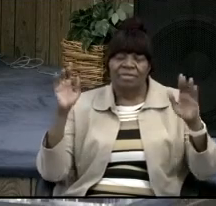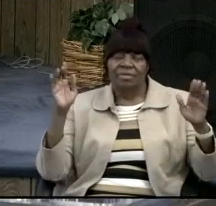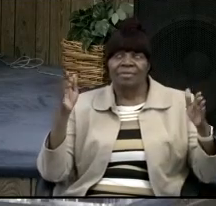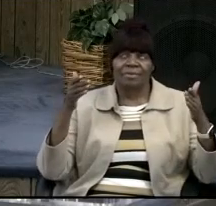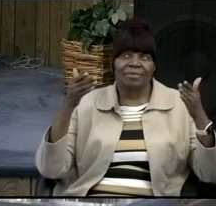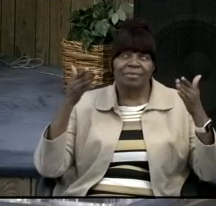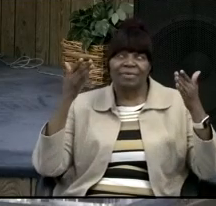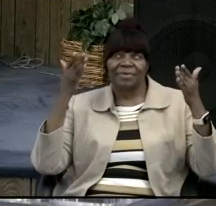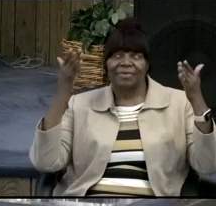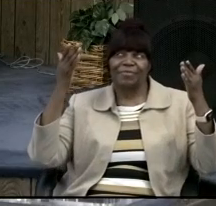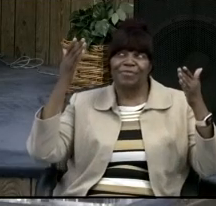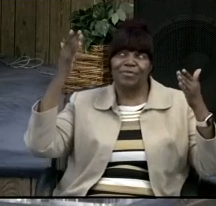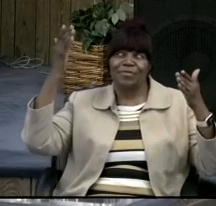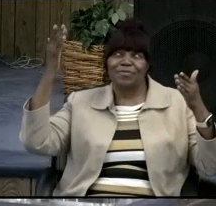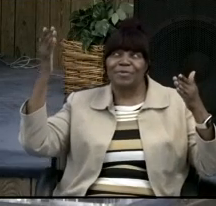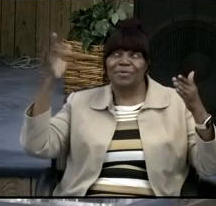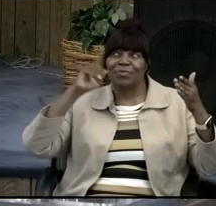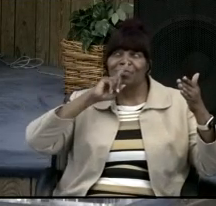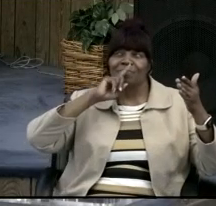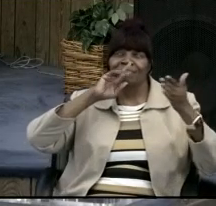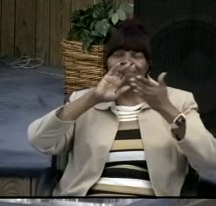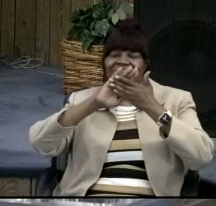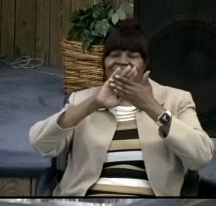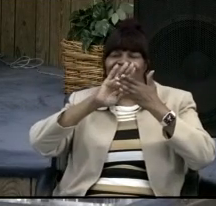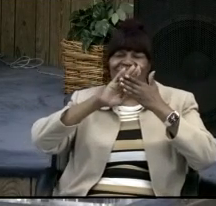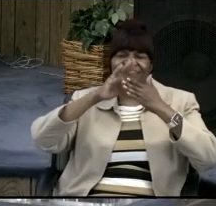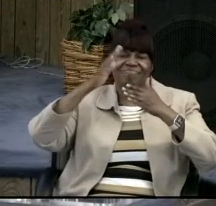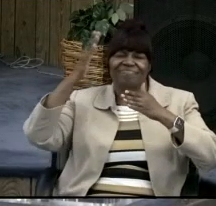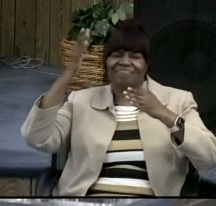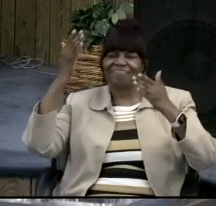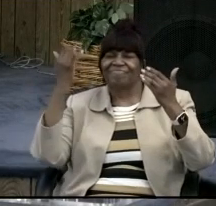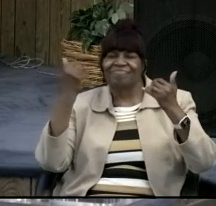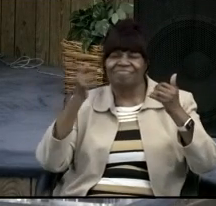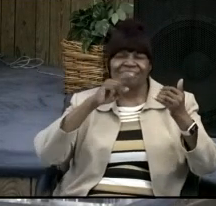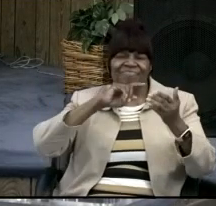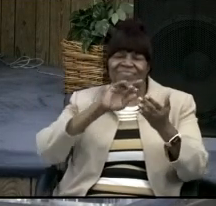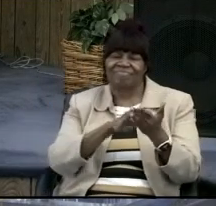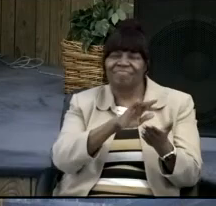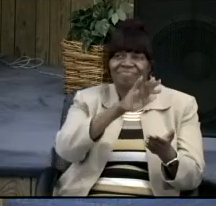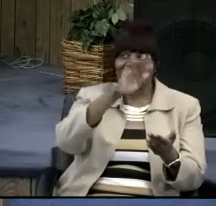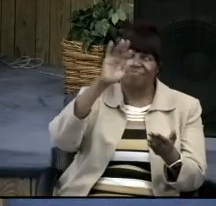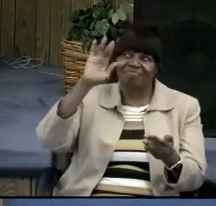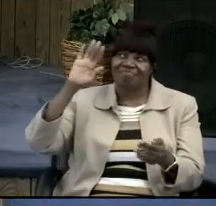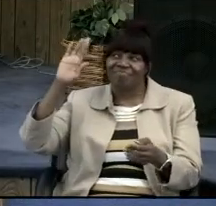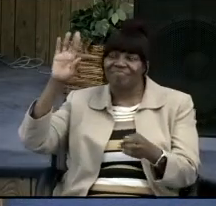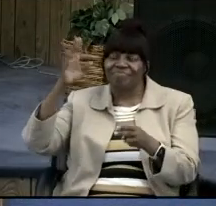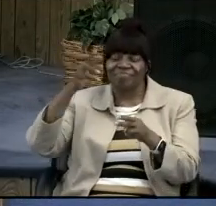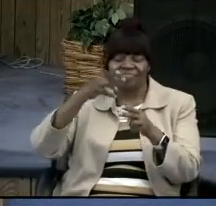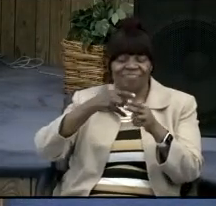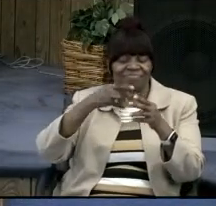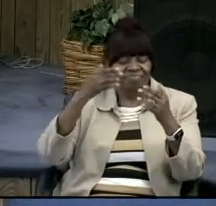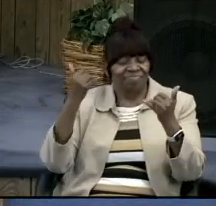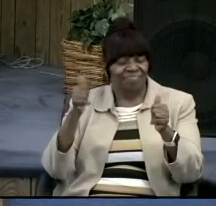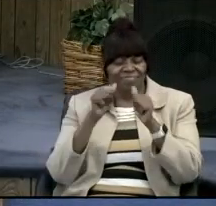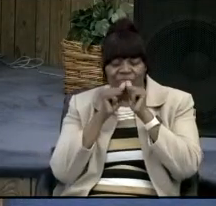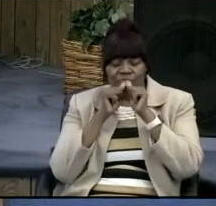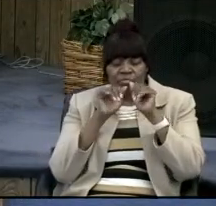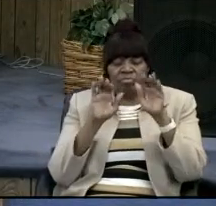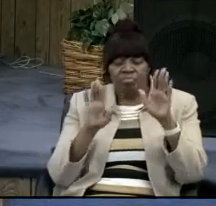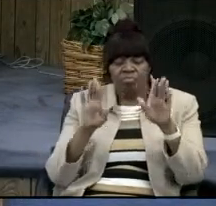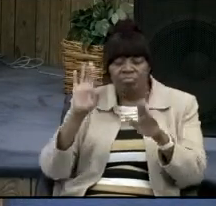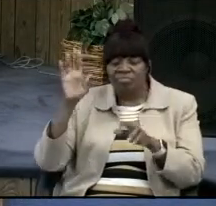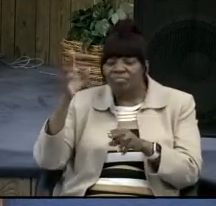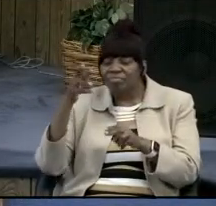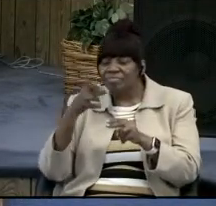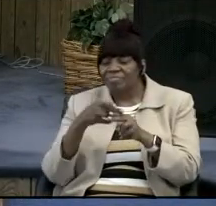up now. I praise you now. I glorify your name now. I bless your name,